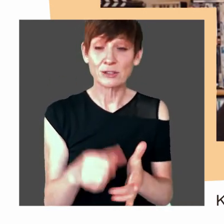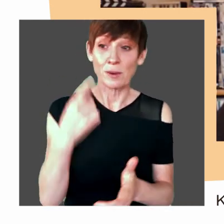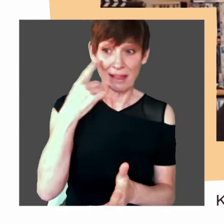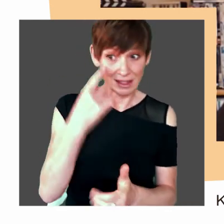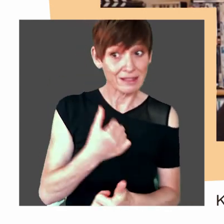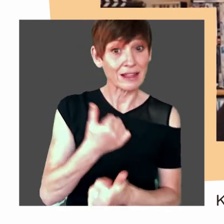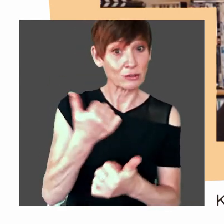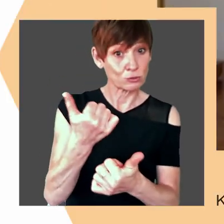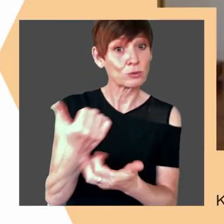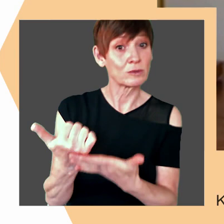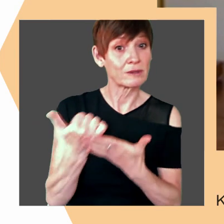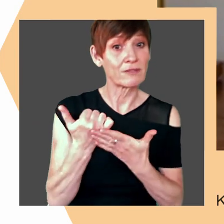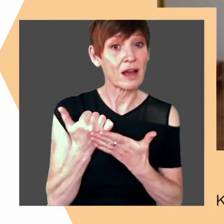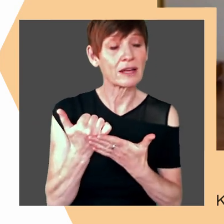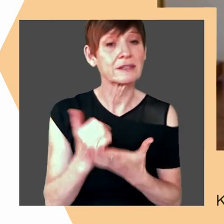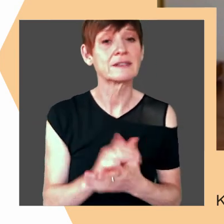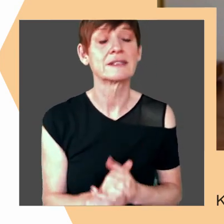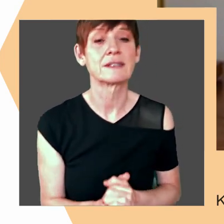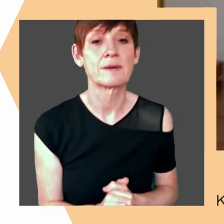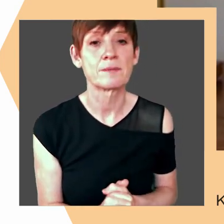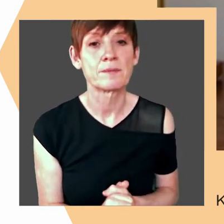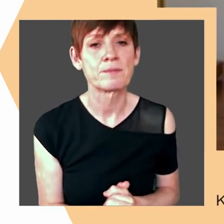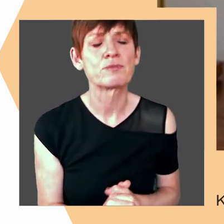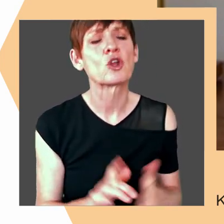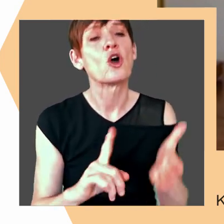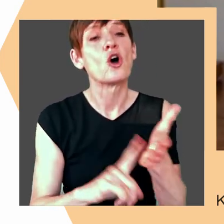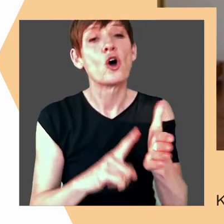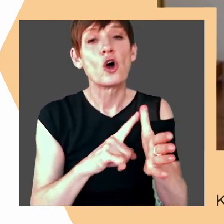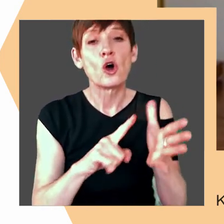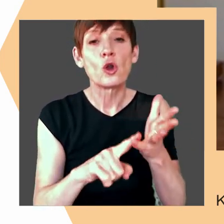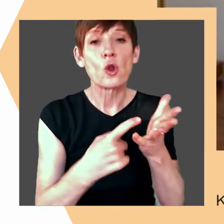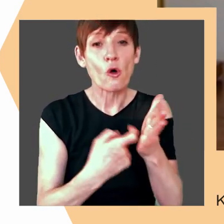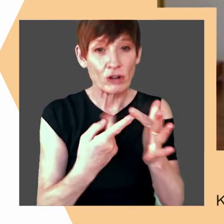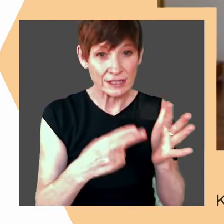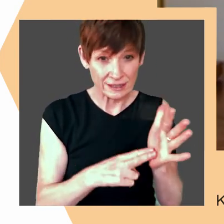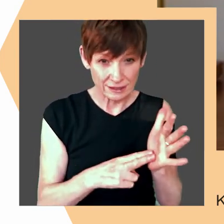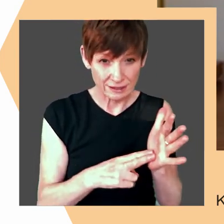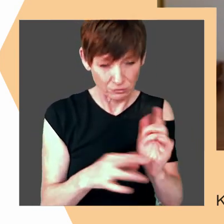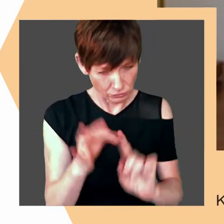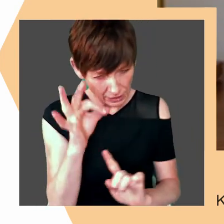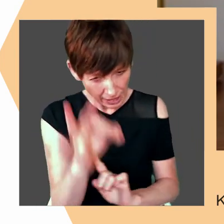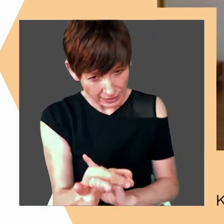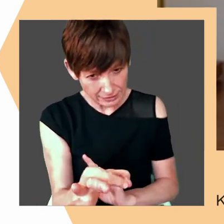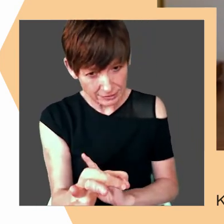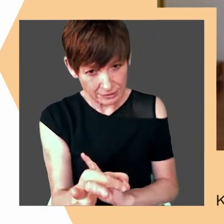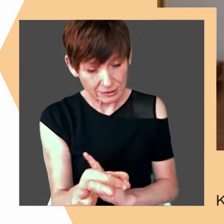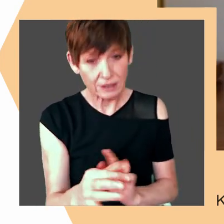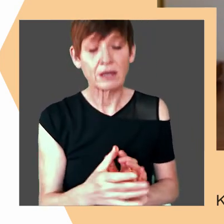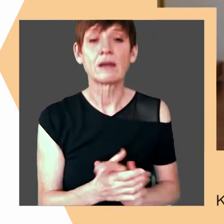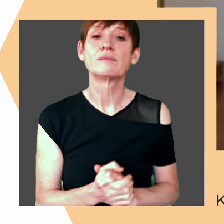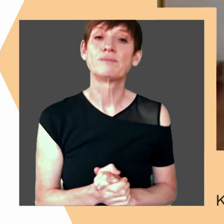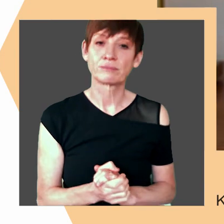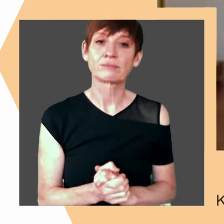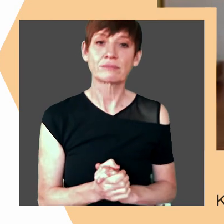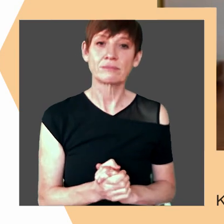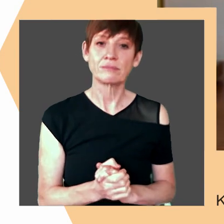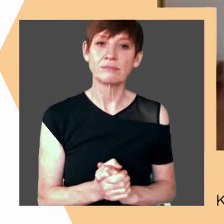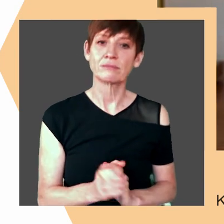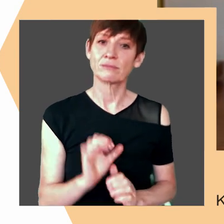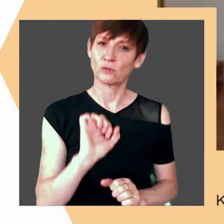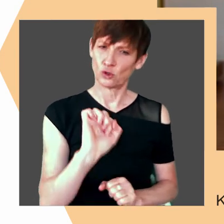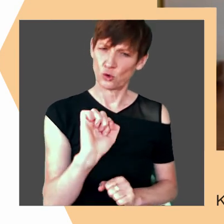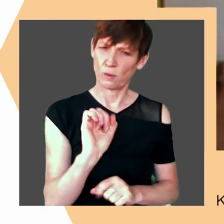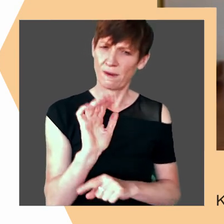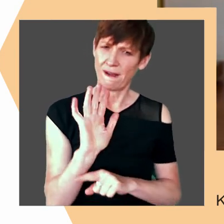good piece of advice. Lauren, can I come back to you? Yours is an industry that very much